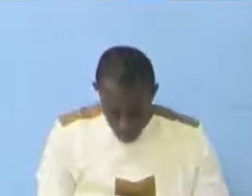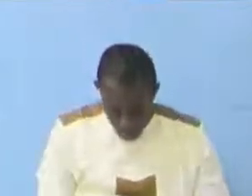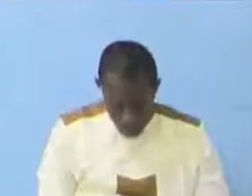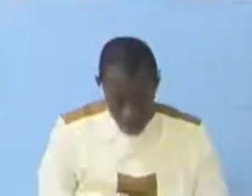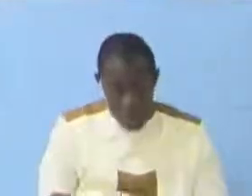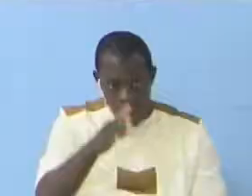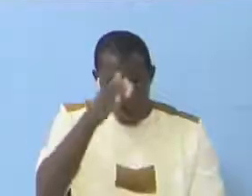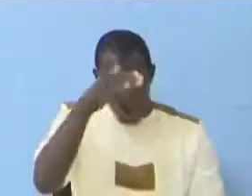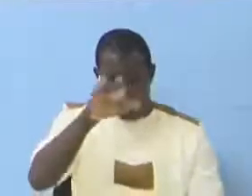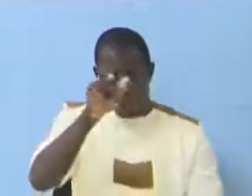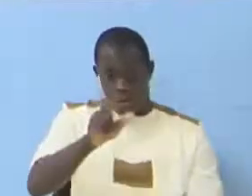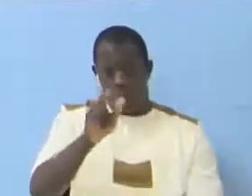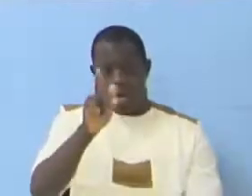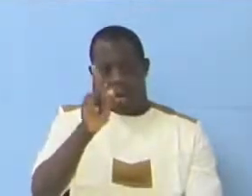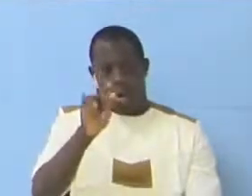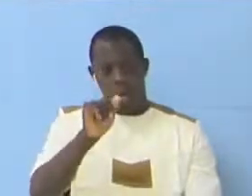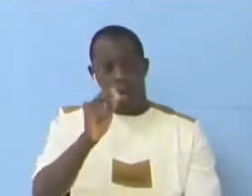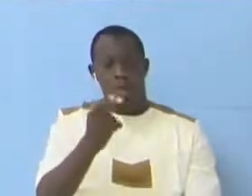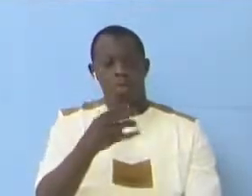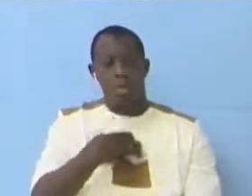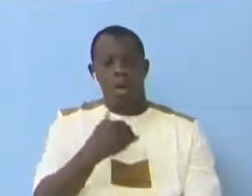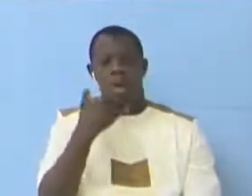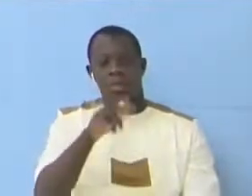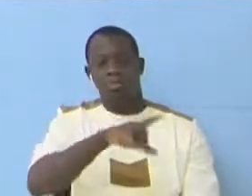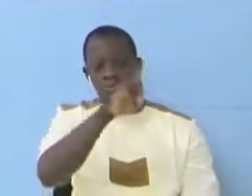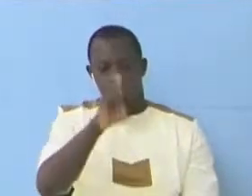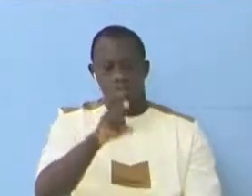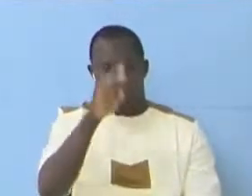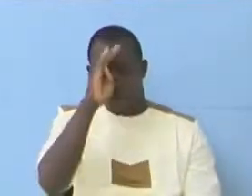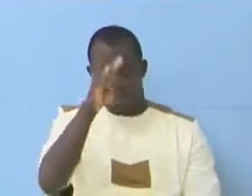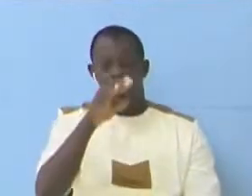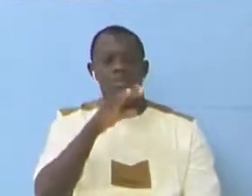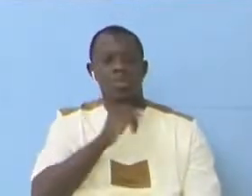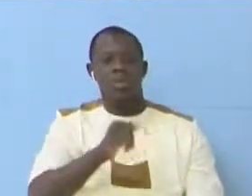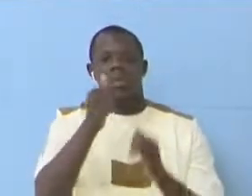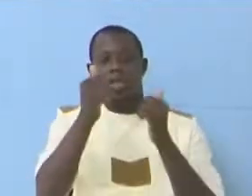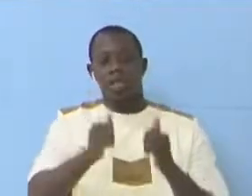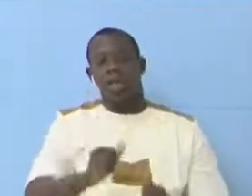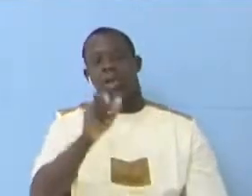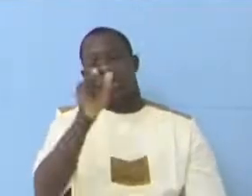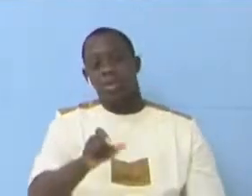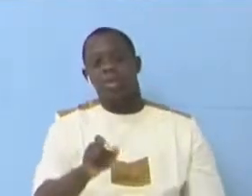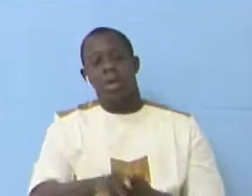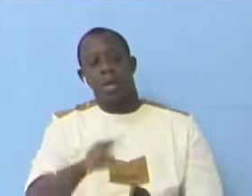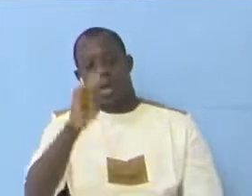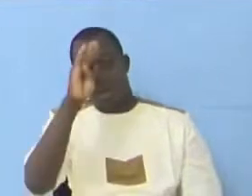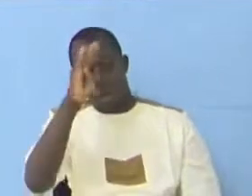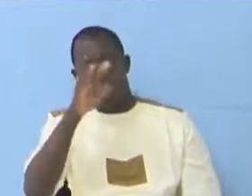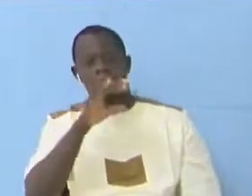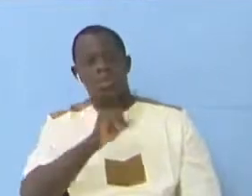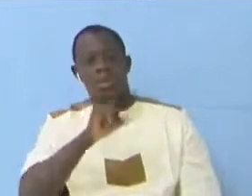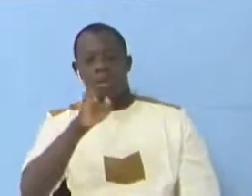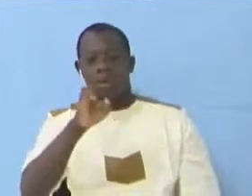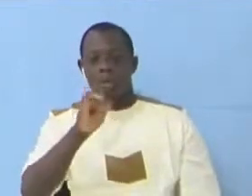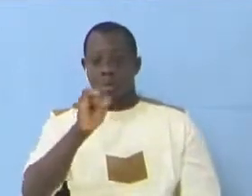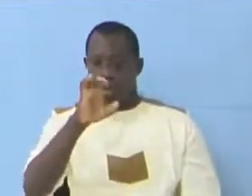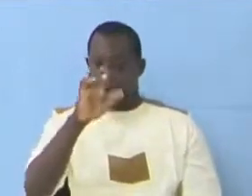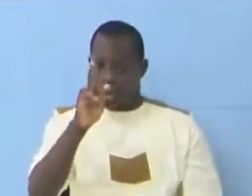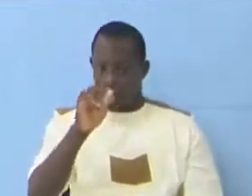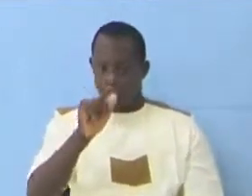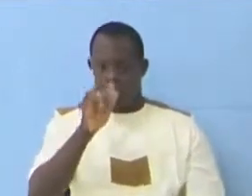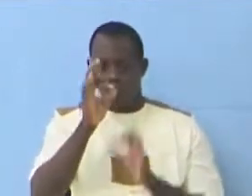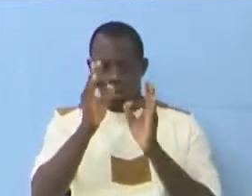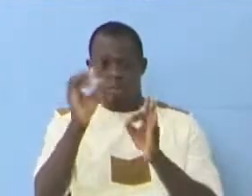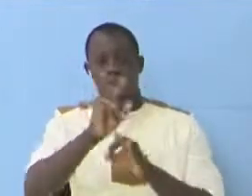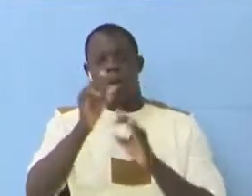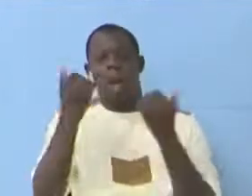Commissioner Carr, you have the floor, please. Thank you, Chairman. Chairman Jerejef. Thank you, Mr. Seka, for your testimony. Mr. Seka Jerejef, Sisa